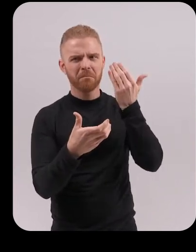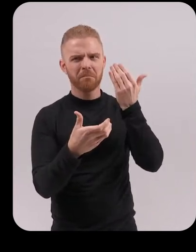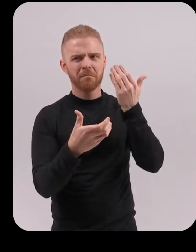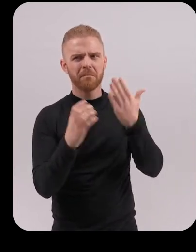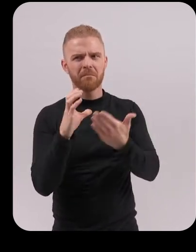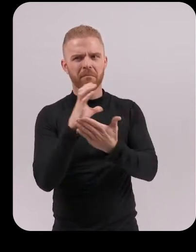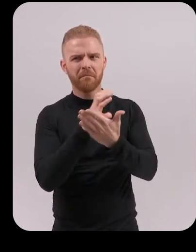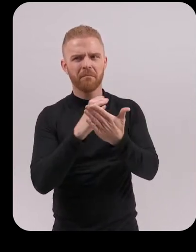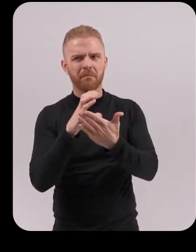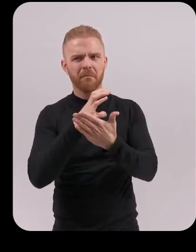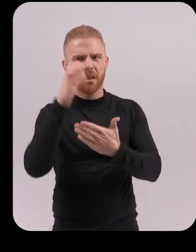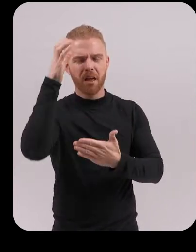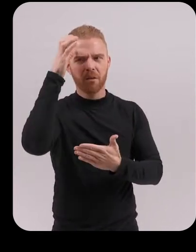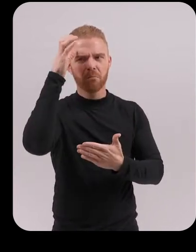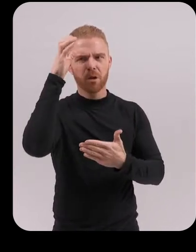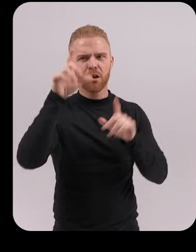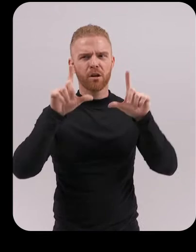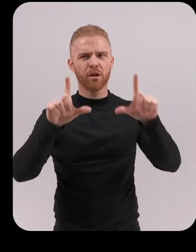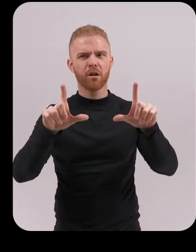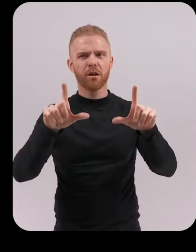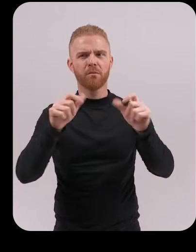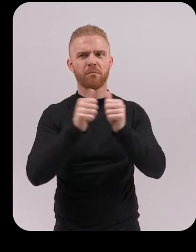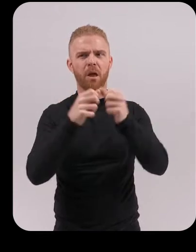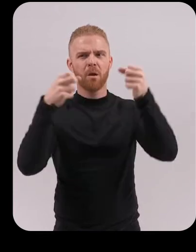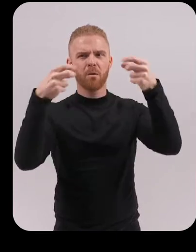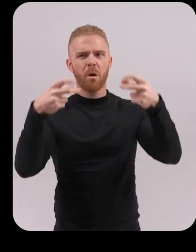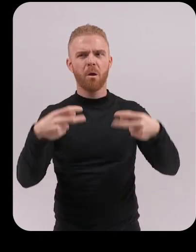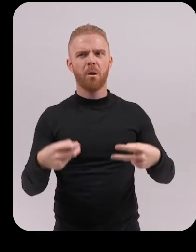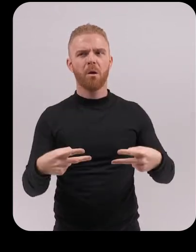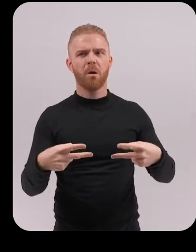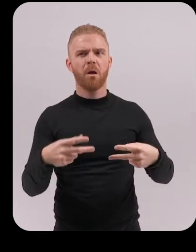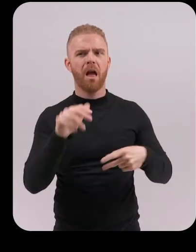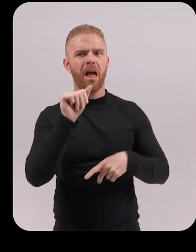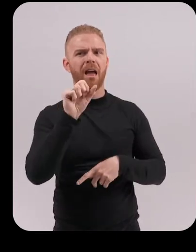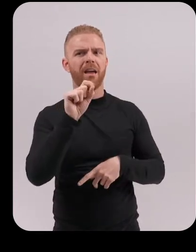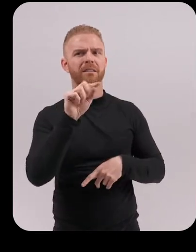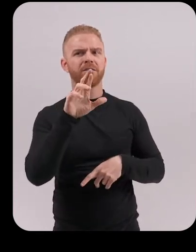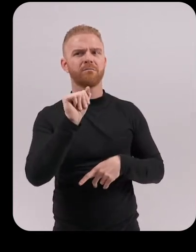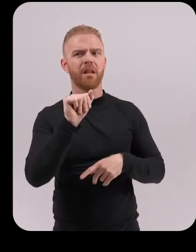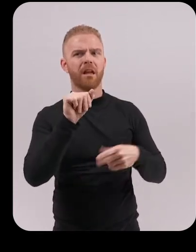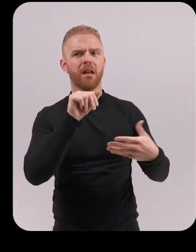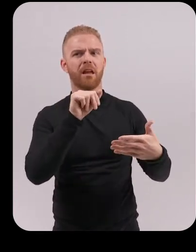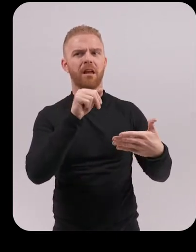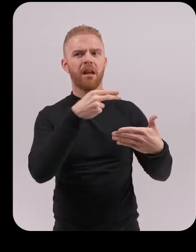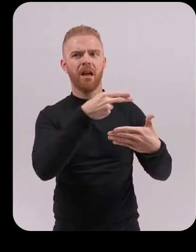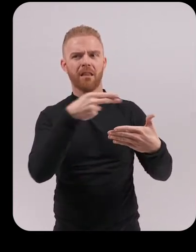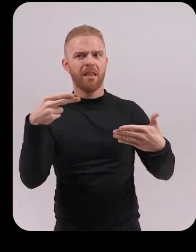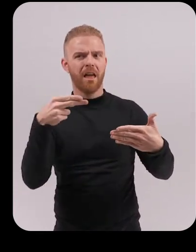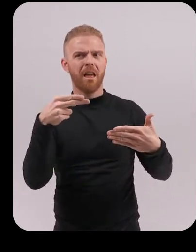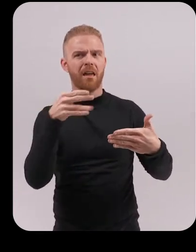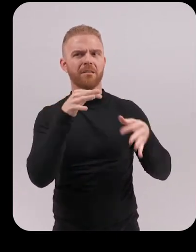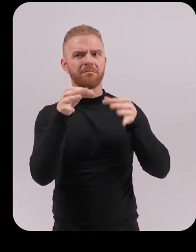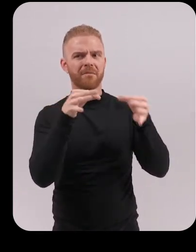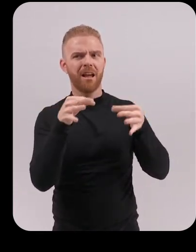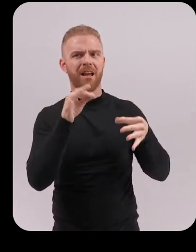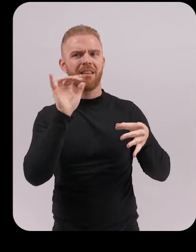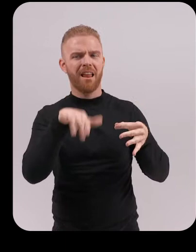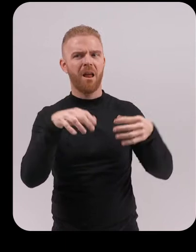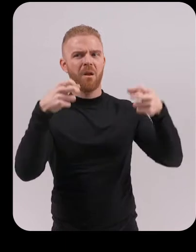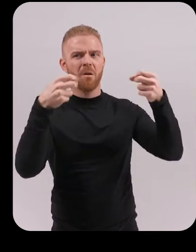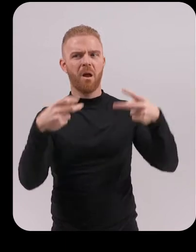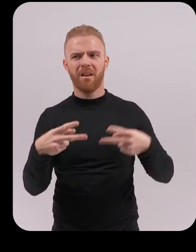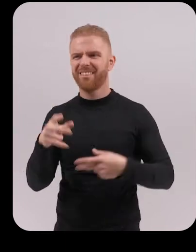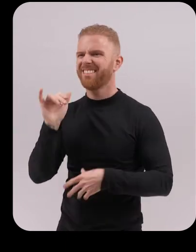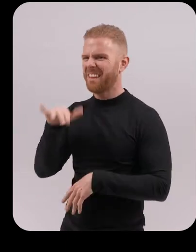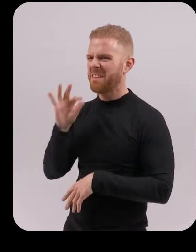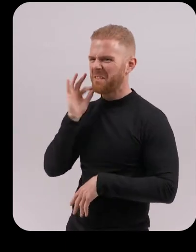code. Astra then explains what the highlighted section of the code is doing. Wow, that's super cool. Thanks for explaining all of these